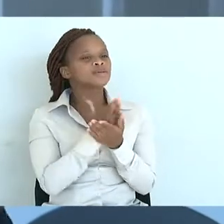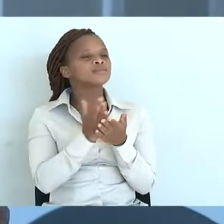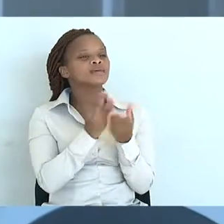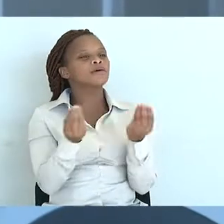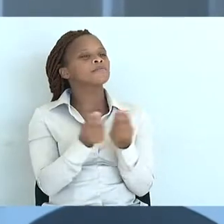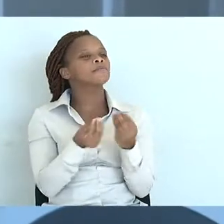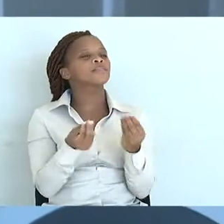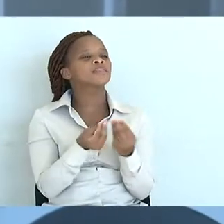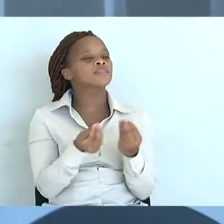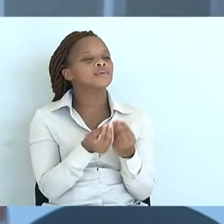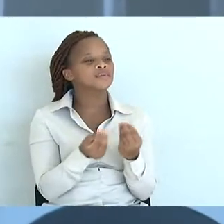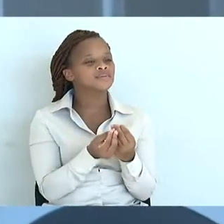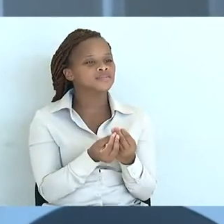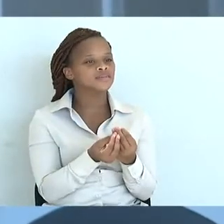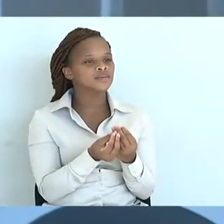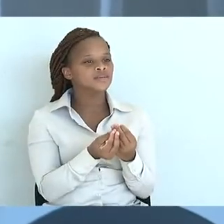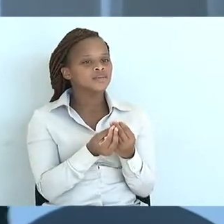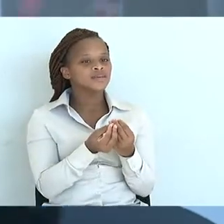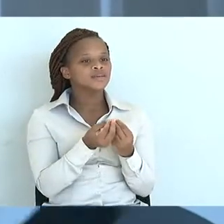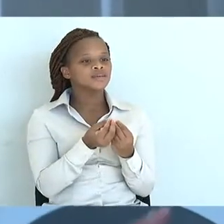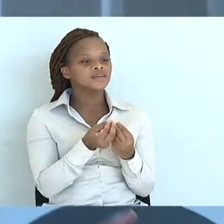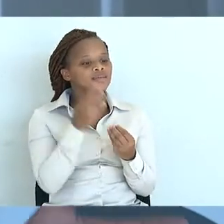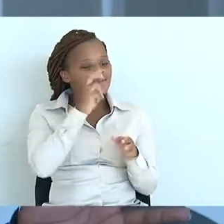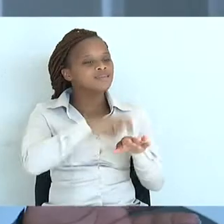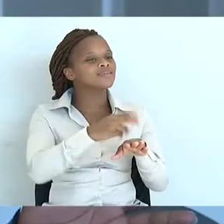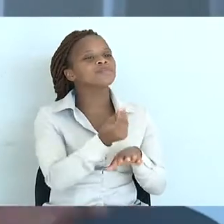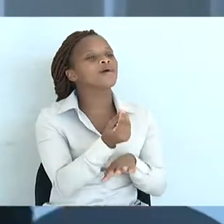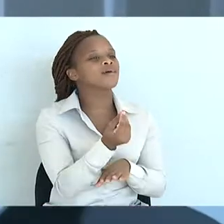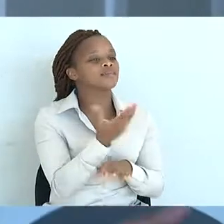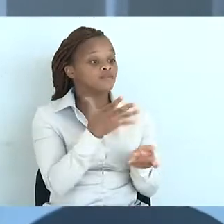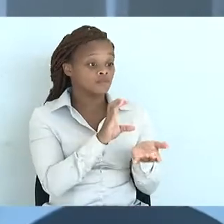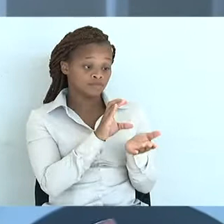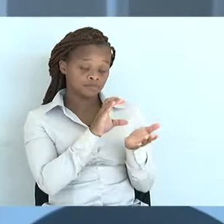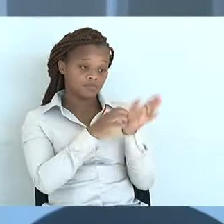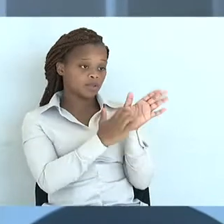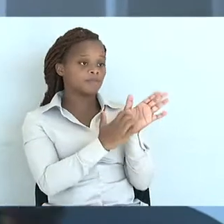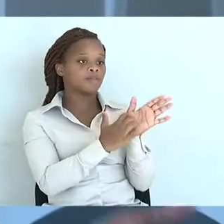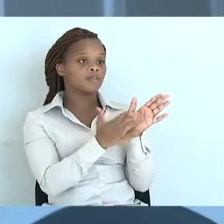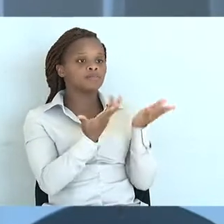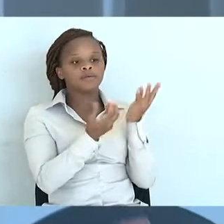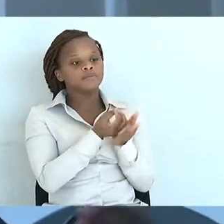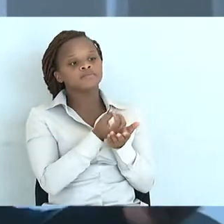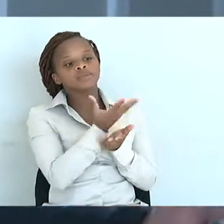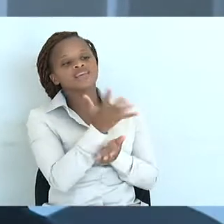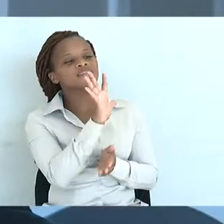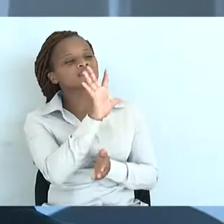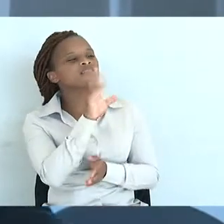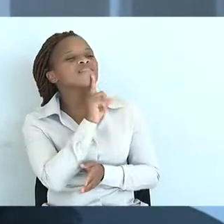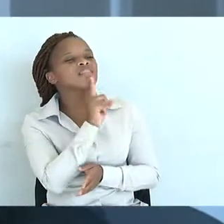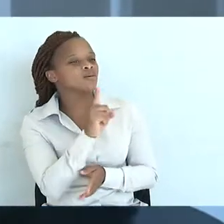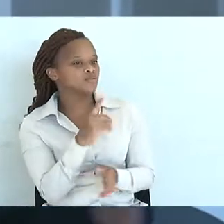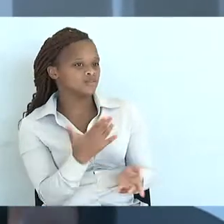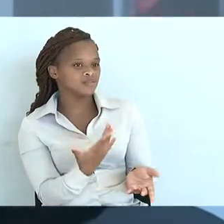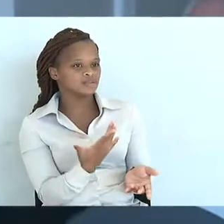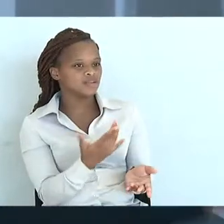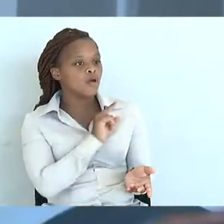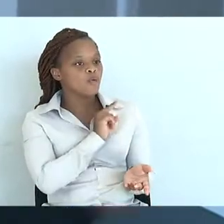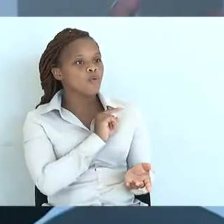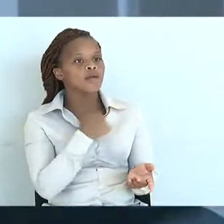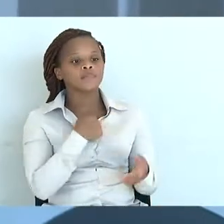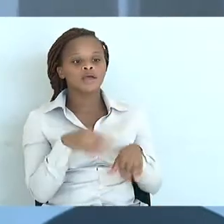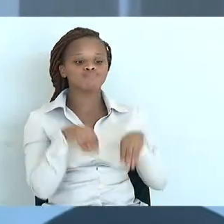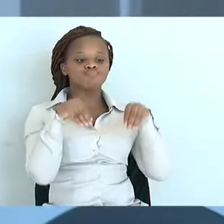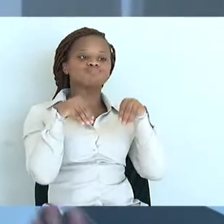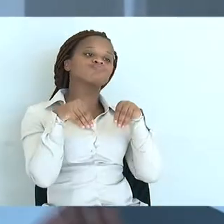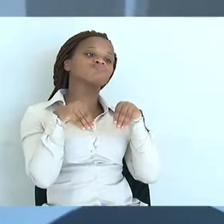at least 5,000 for a startup, because you can't just be unemployed and then you get equipment and then you're expected to just work